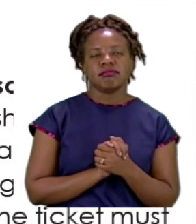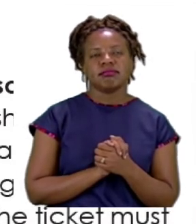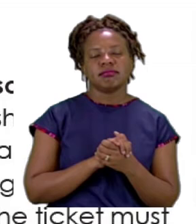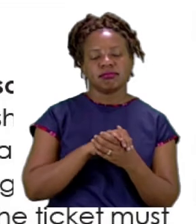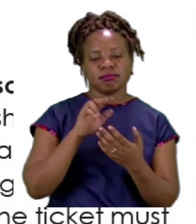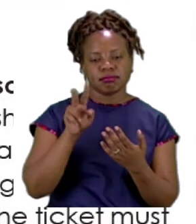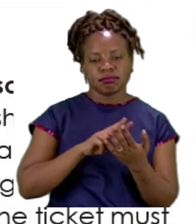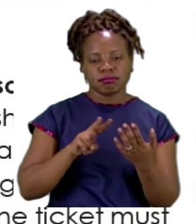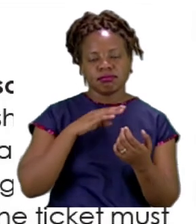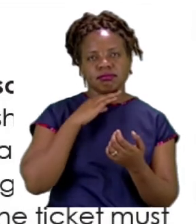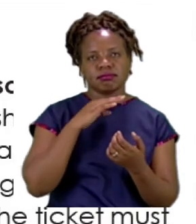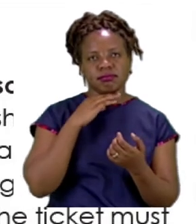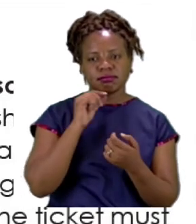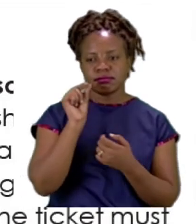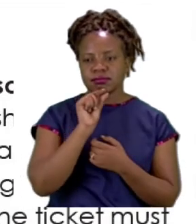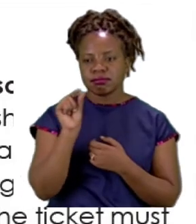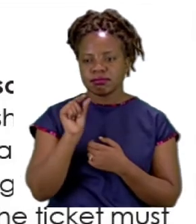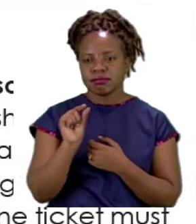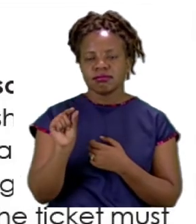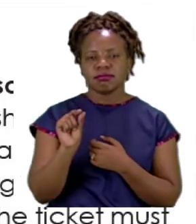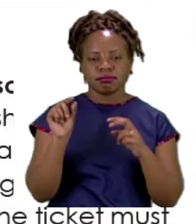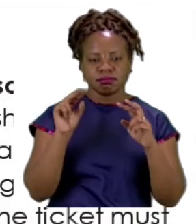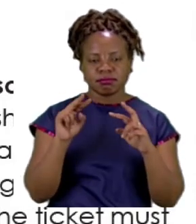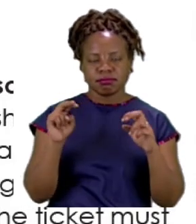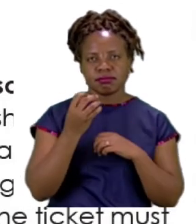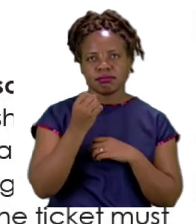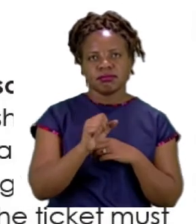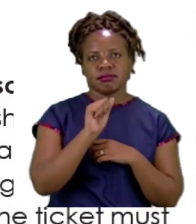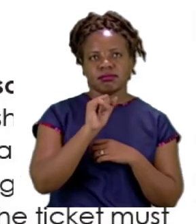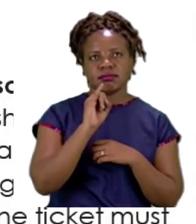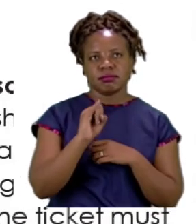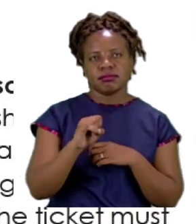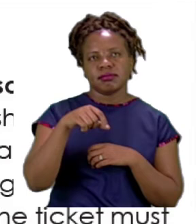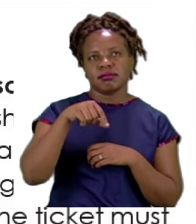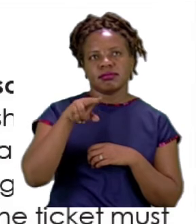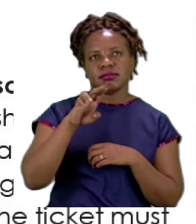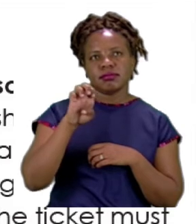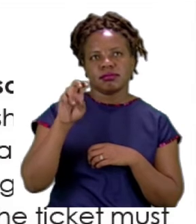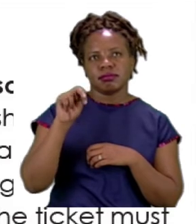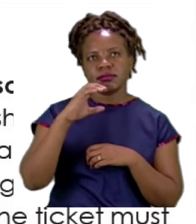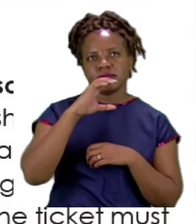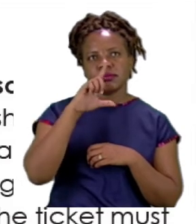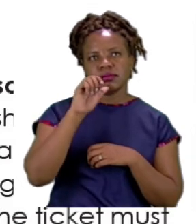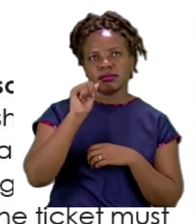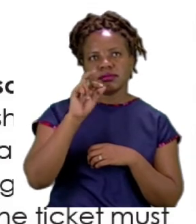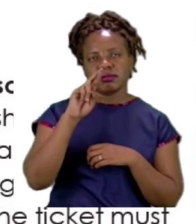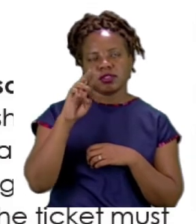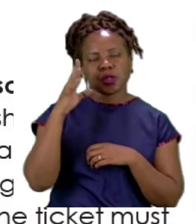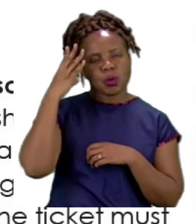it. Let's read the story. Queen Claire, with the fair